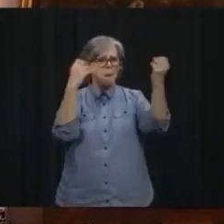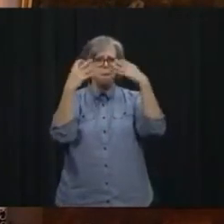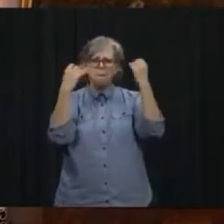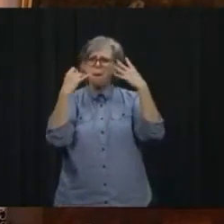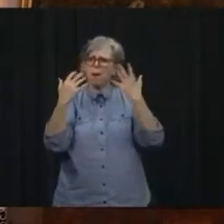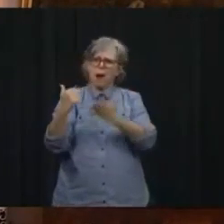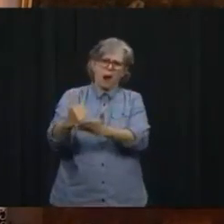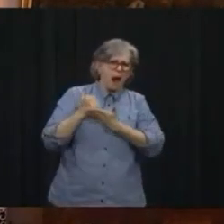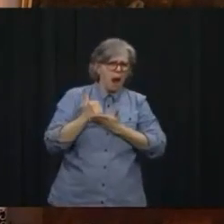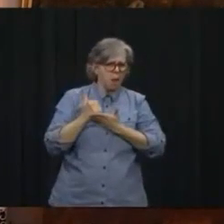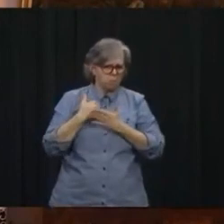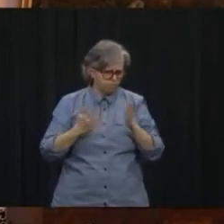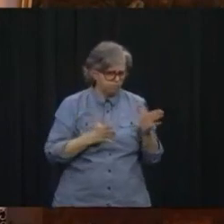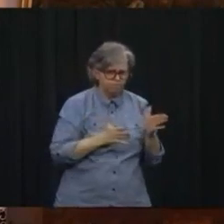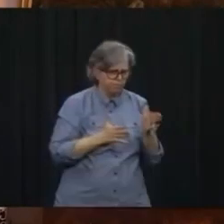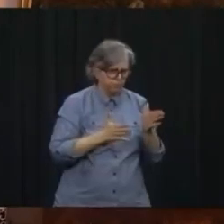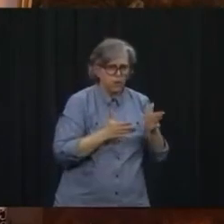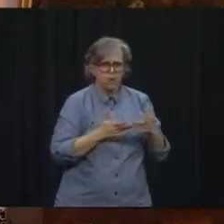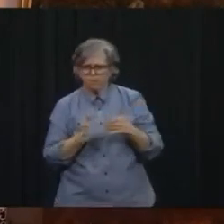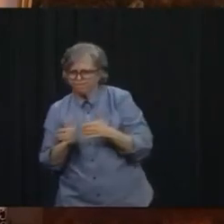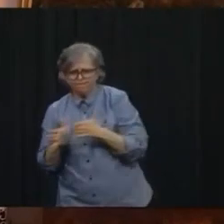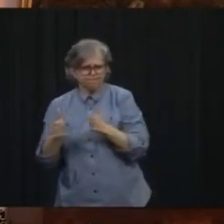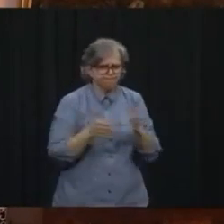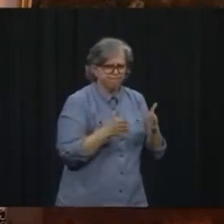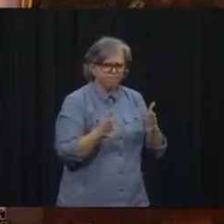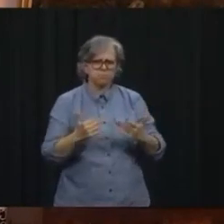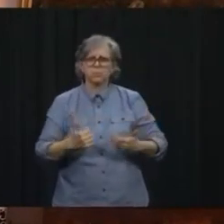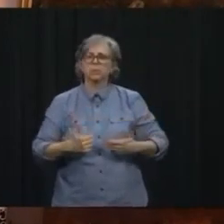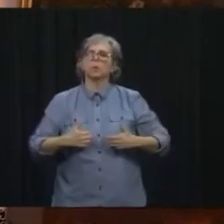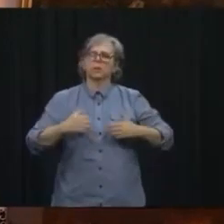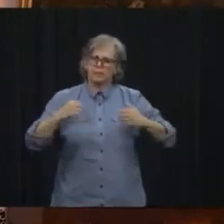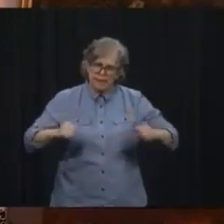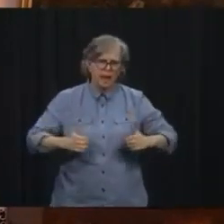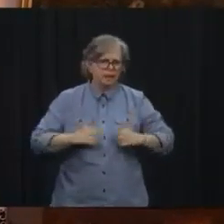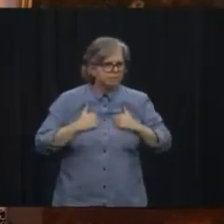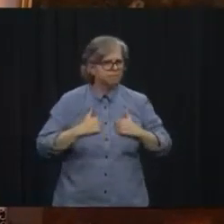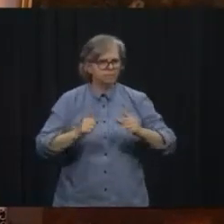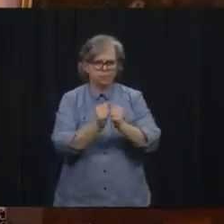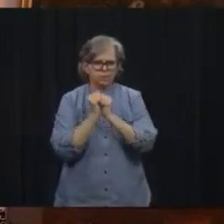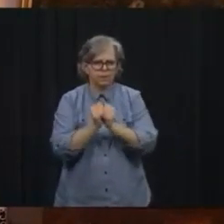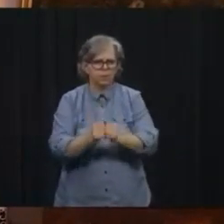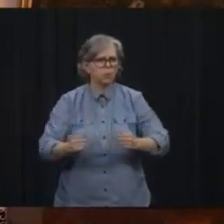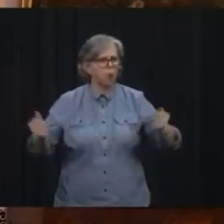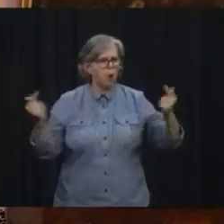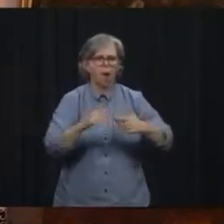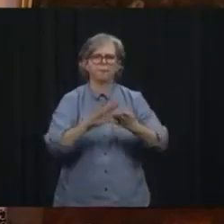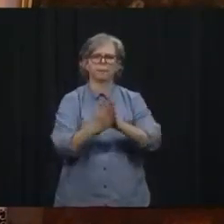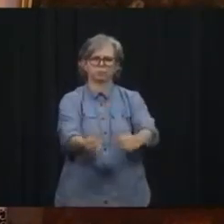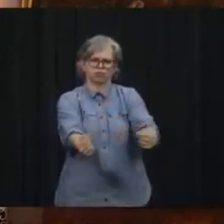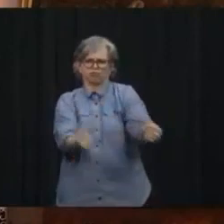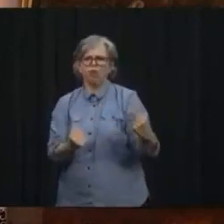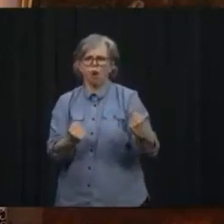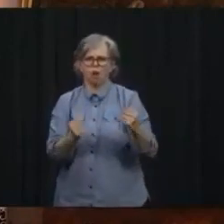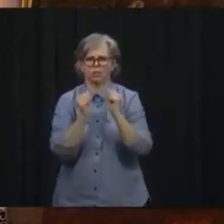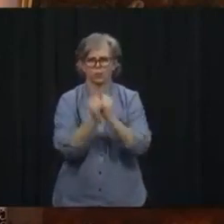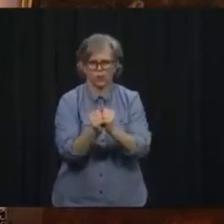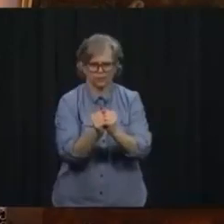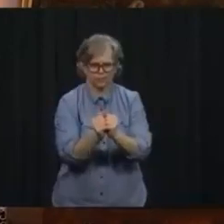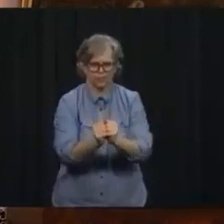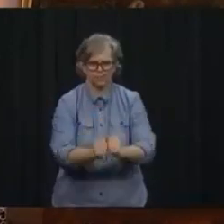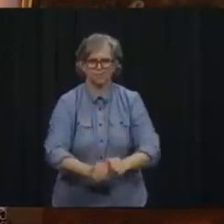we appreciate the ideas and the cooperation, because truly there are innovators out there in business that are helping develop the